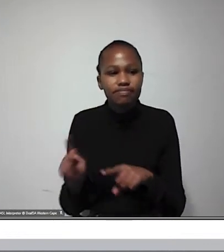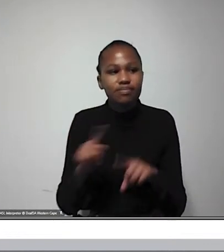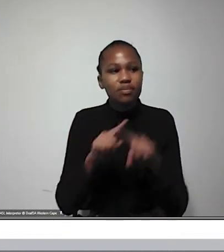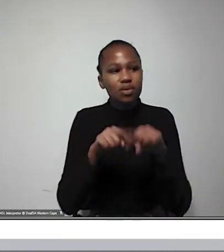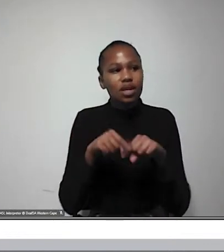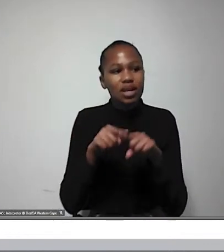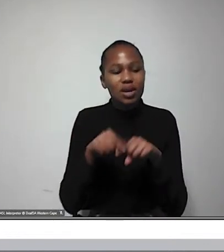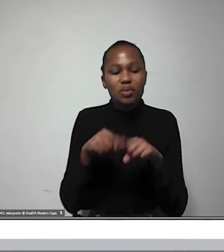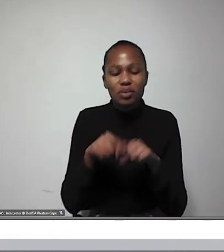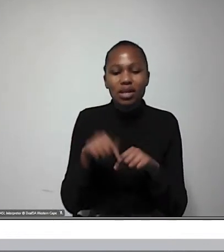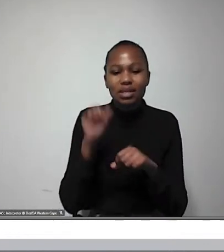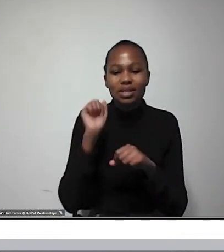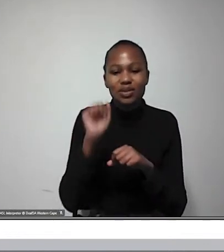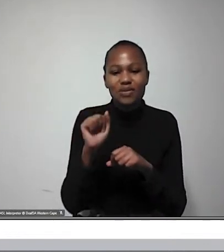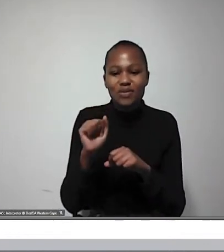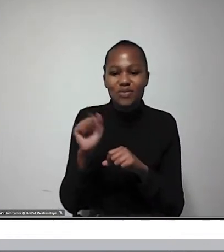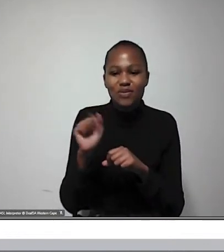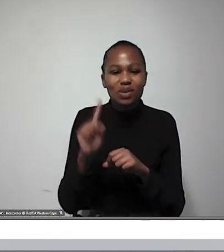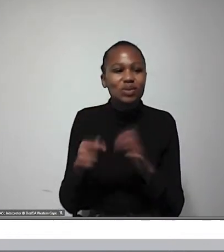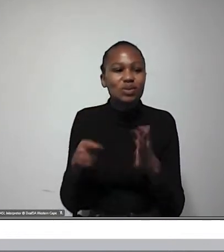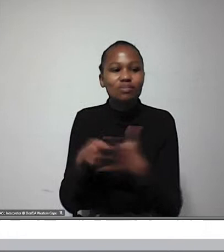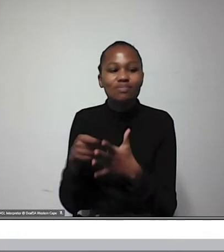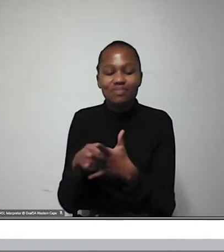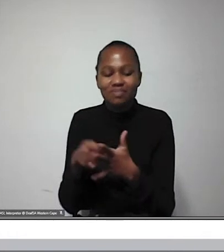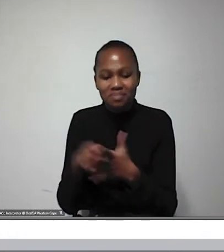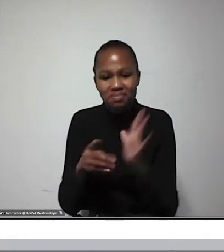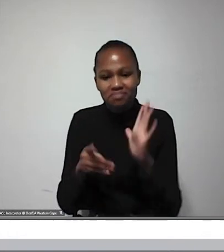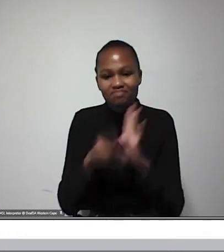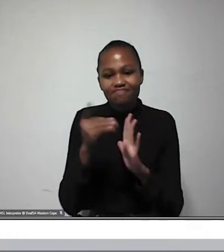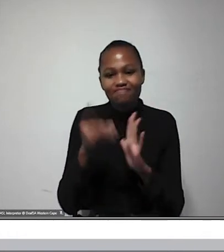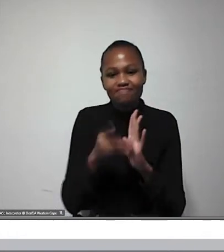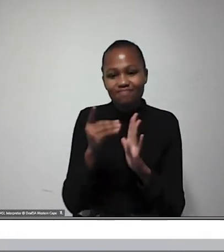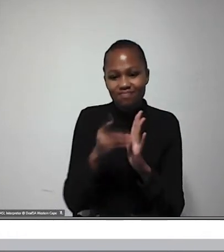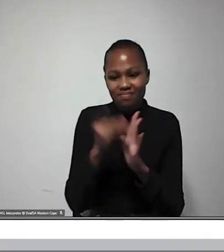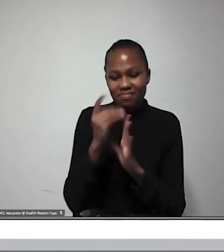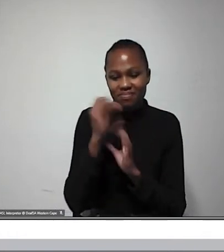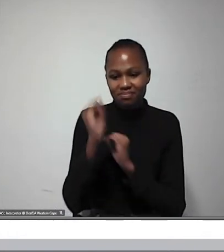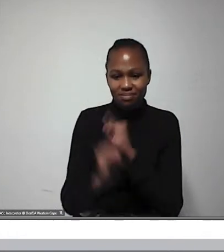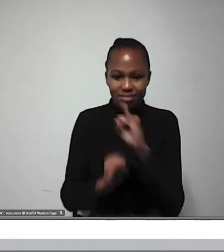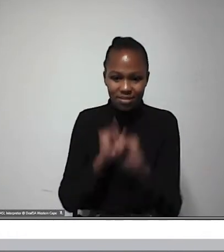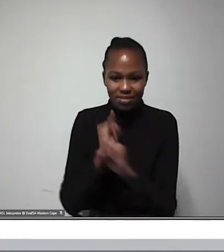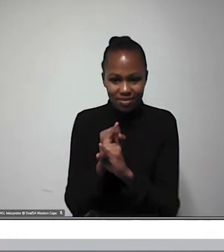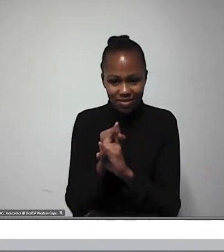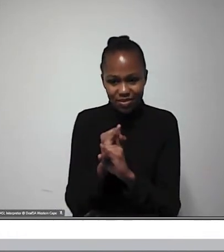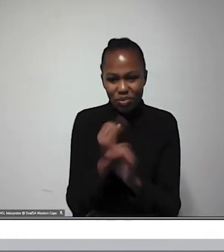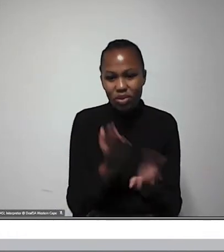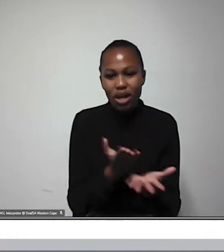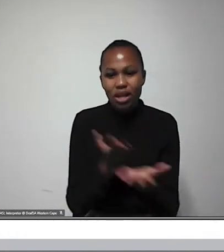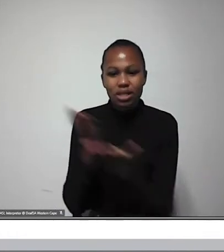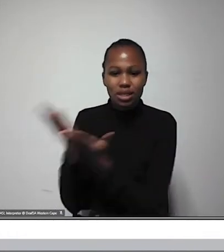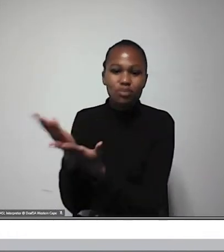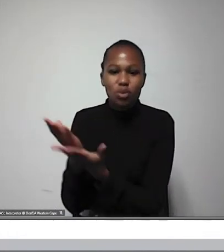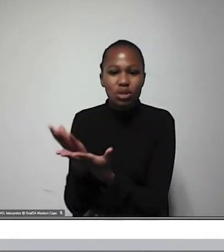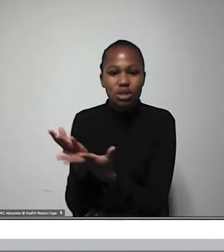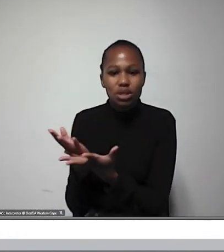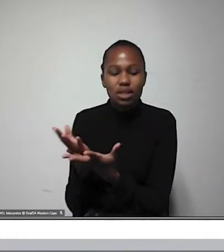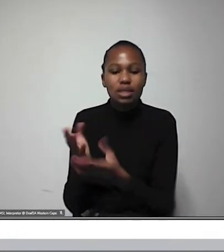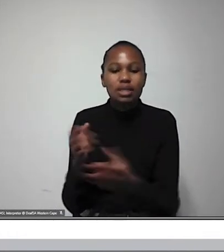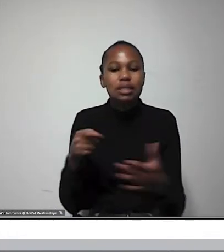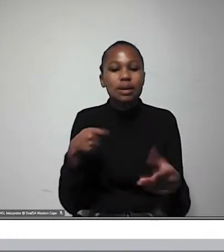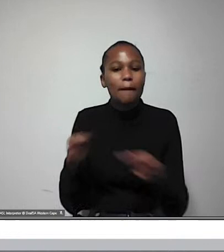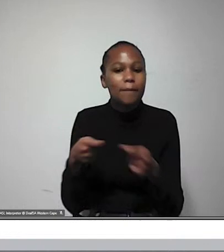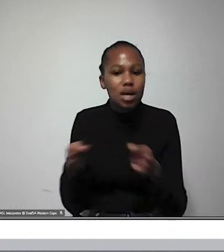supply, in order to develop an international market or an export market. And